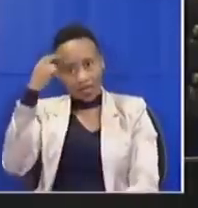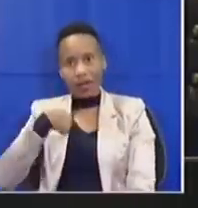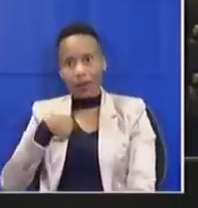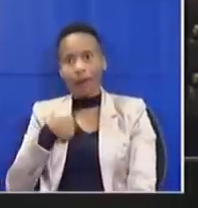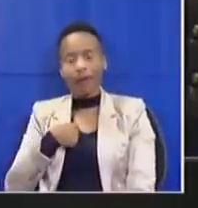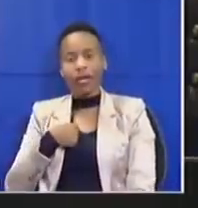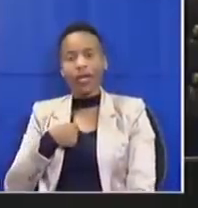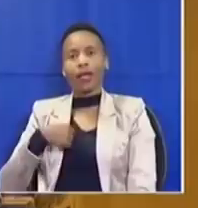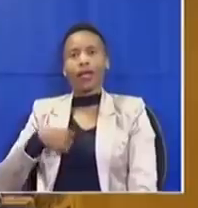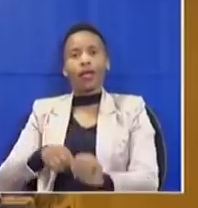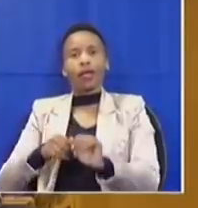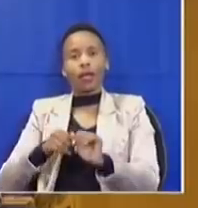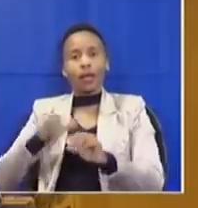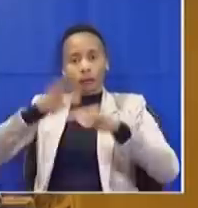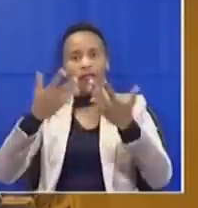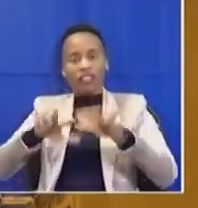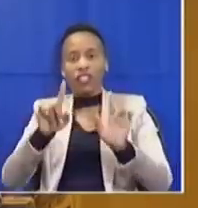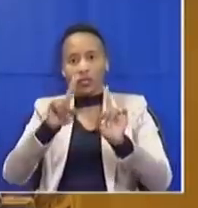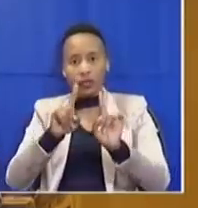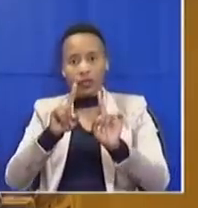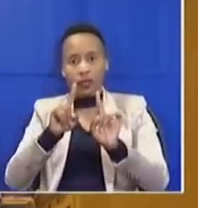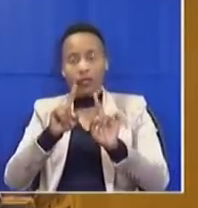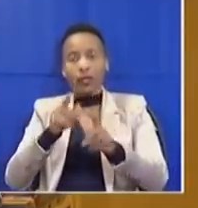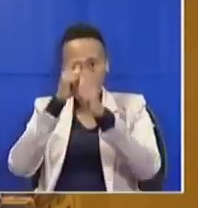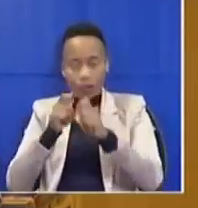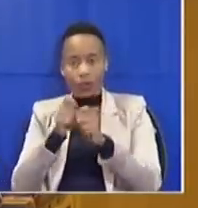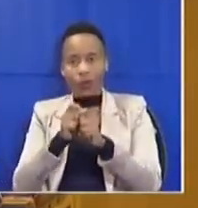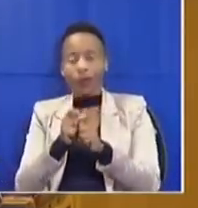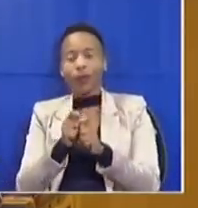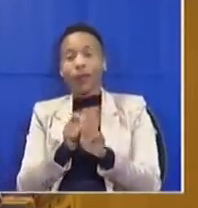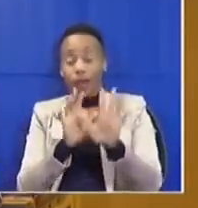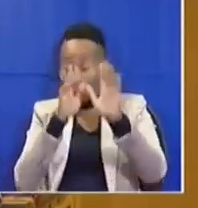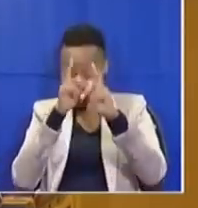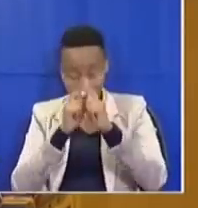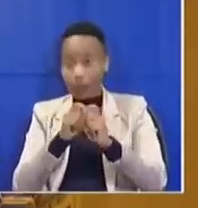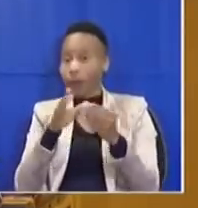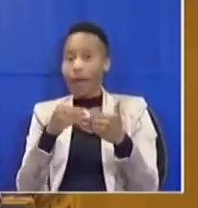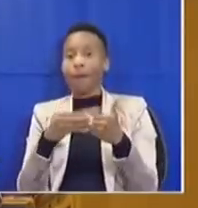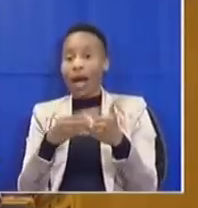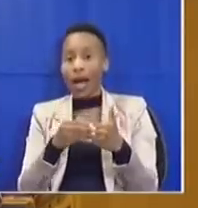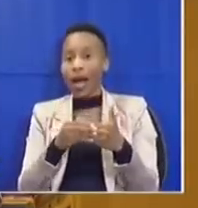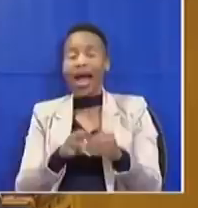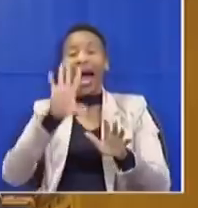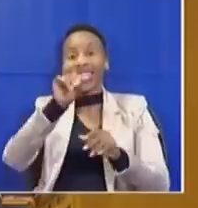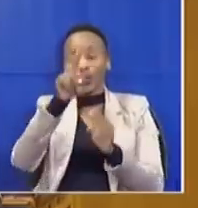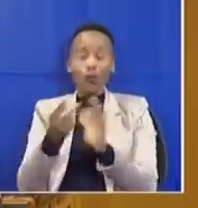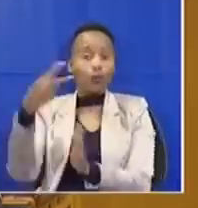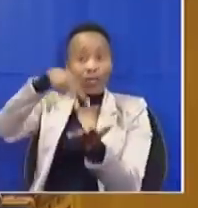seat. Honourable Stenhazen, I have ruled. House Chairperson. A group of people. Honourable member, I didn't ask you